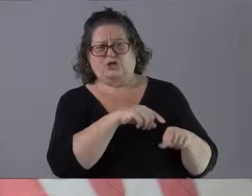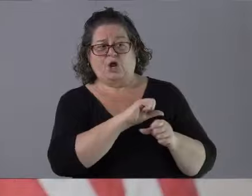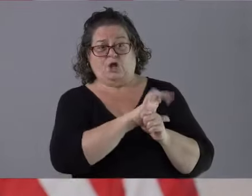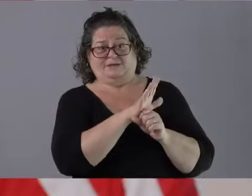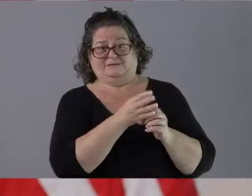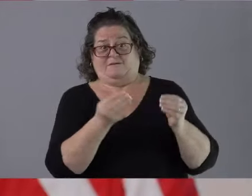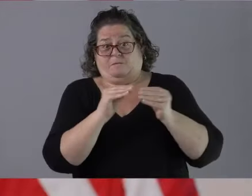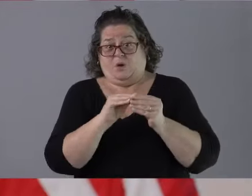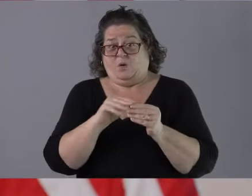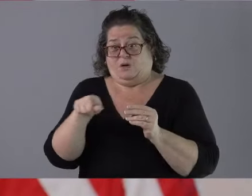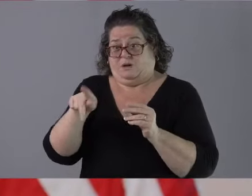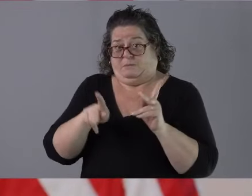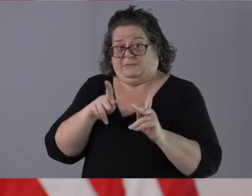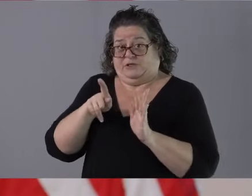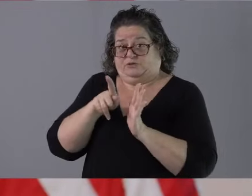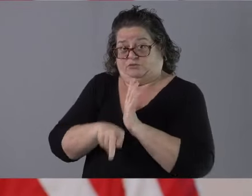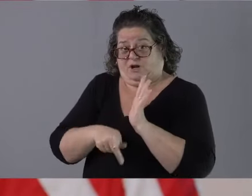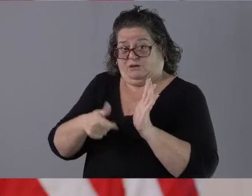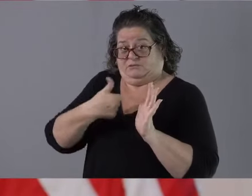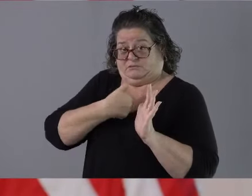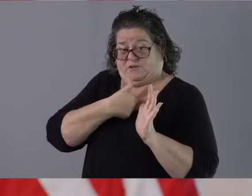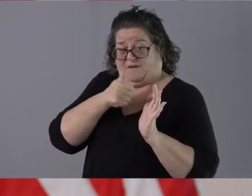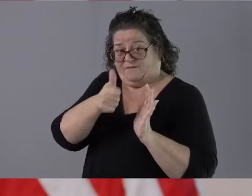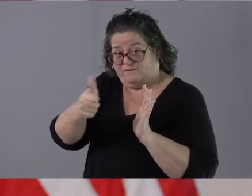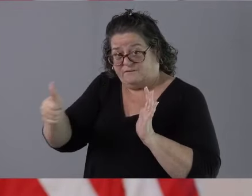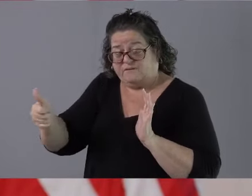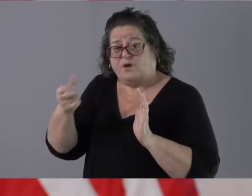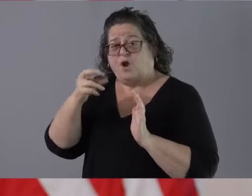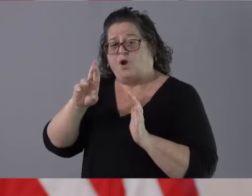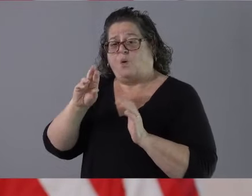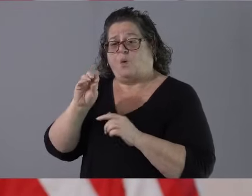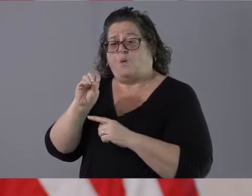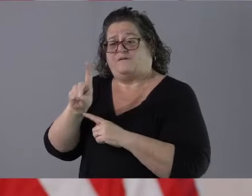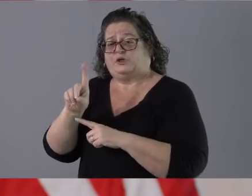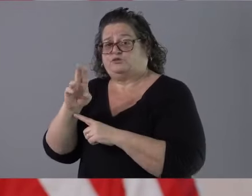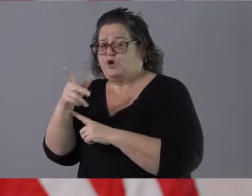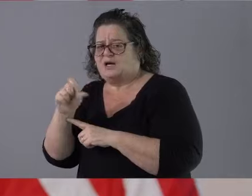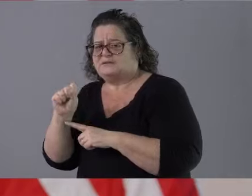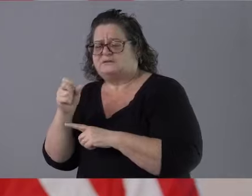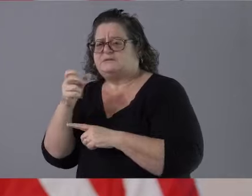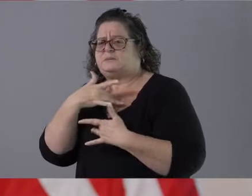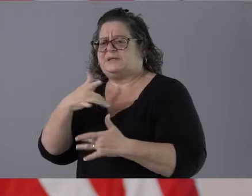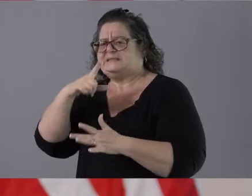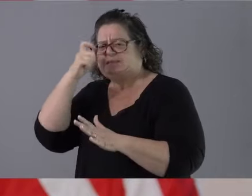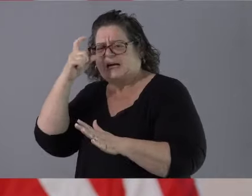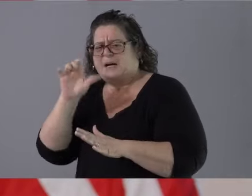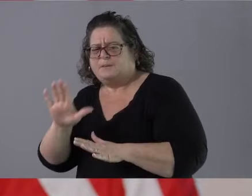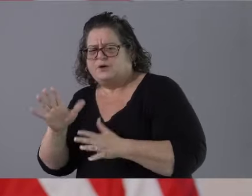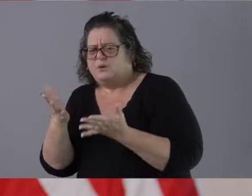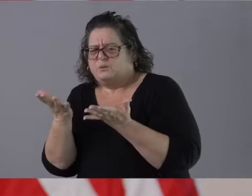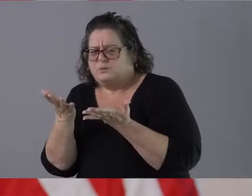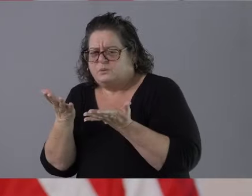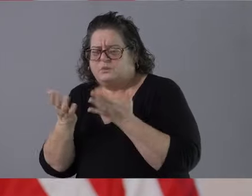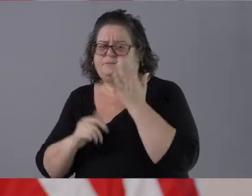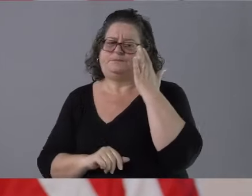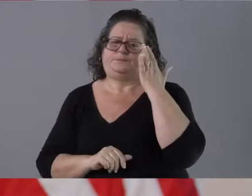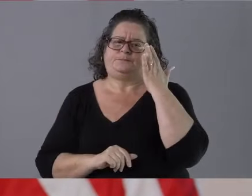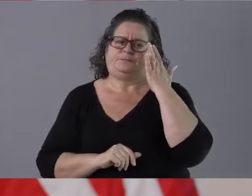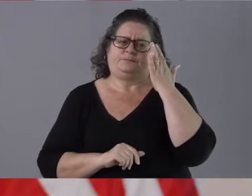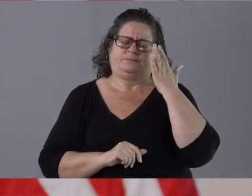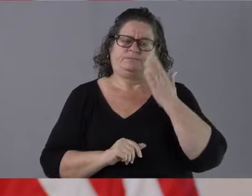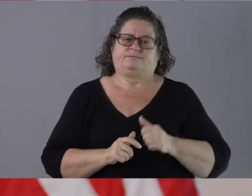heat-related illnesses, Howie, would be seasonal. Understood. We are seeing an increase in drug overdose and in suicides, not